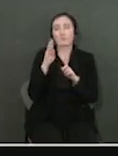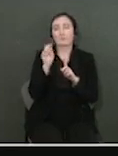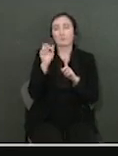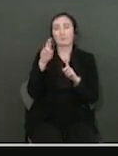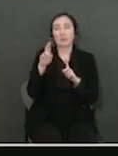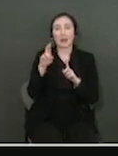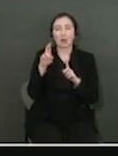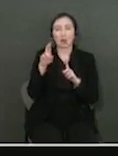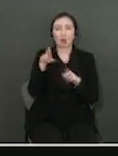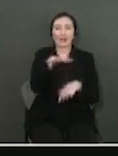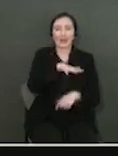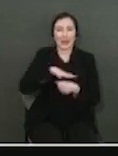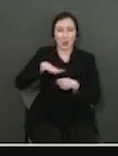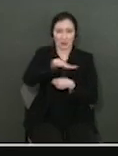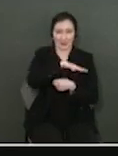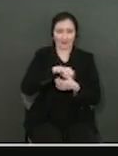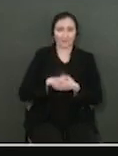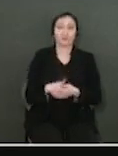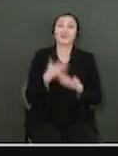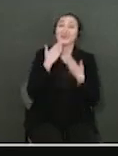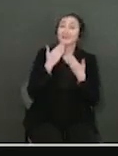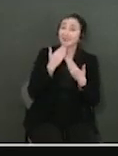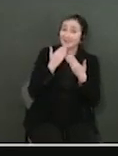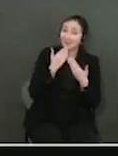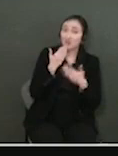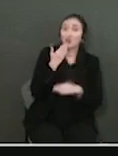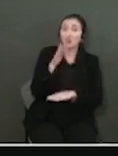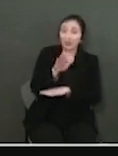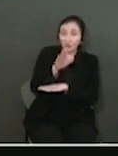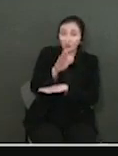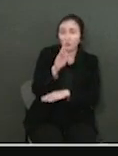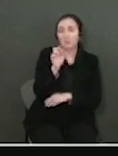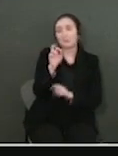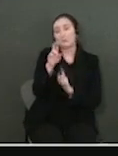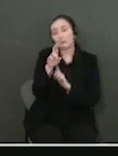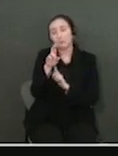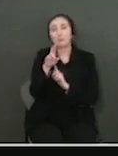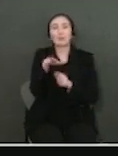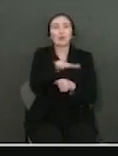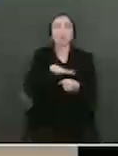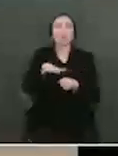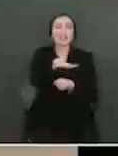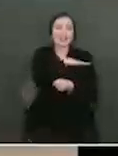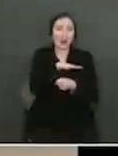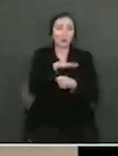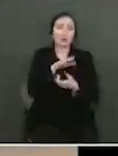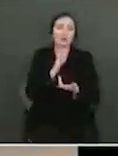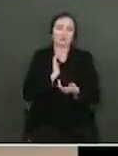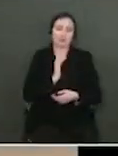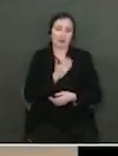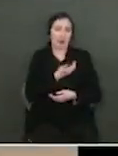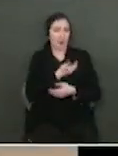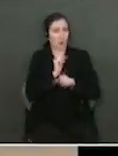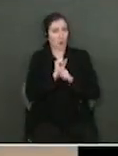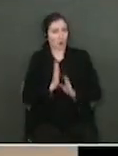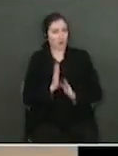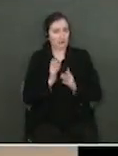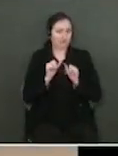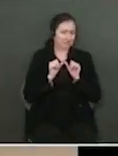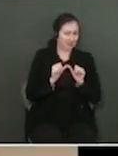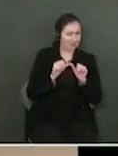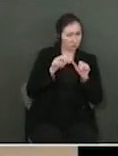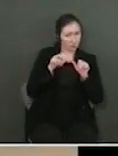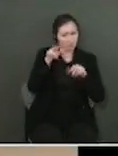Thank you. Good afternoon. Bexar County officials continue to monitor the conditions from the county side. Our necessary